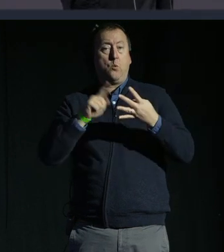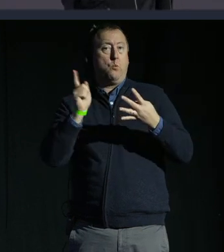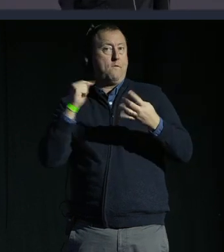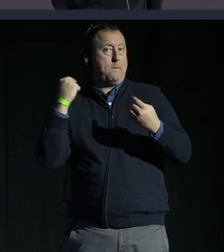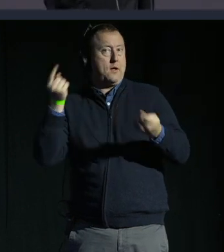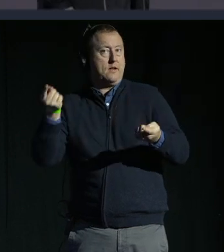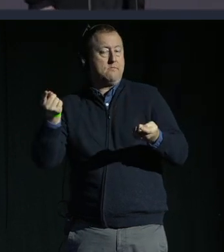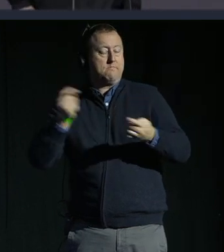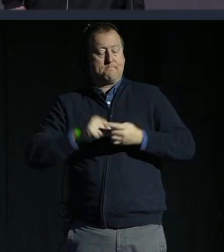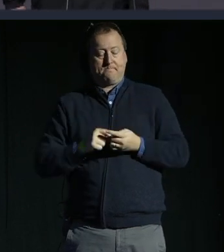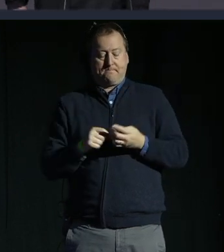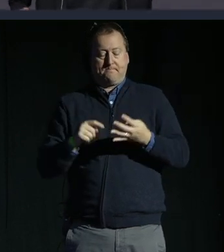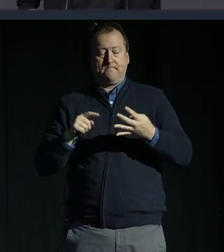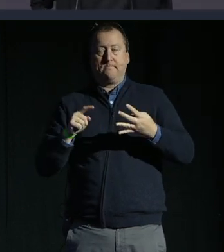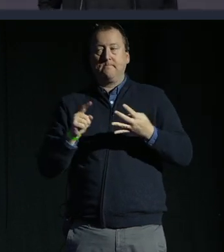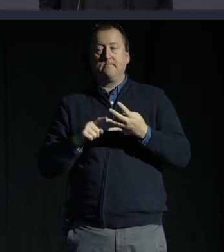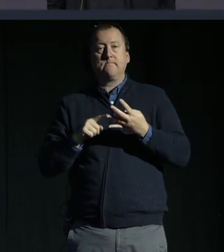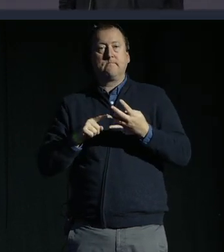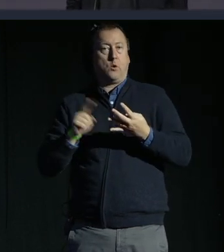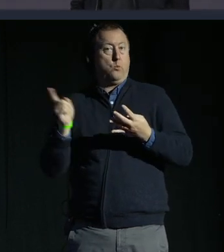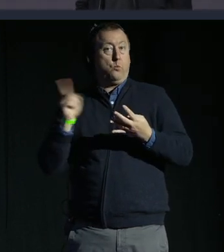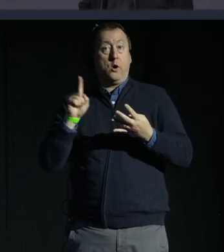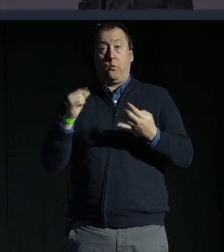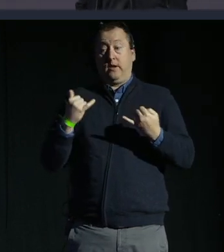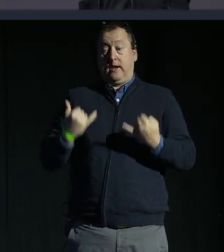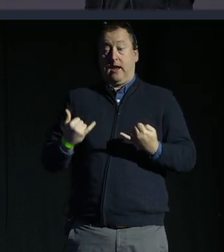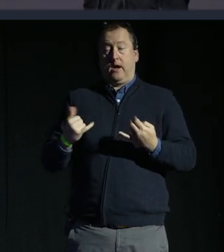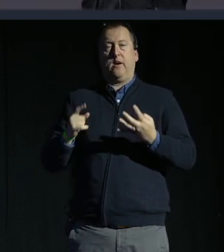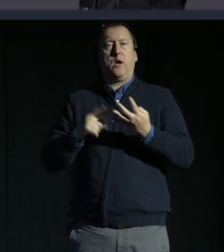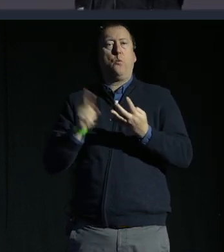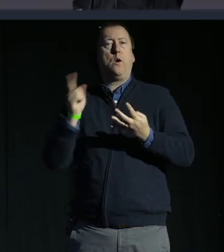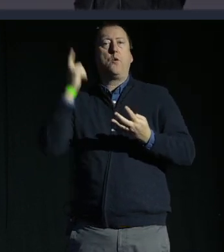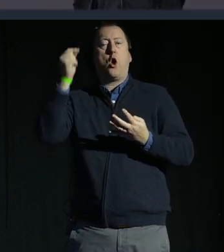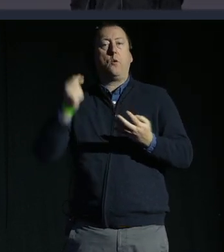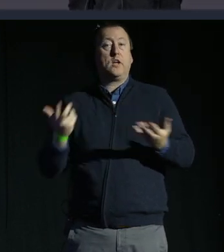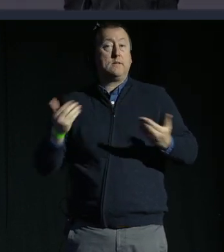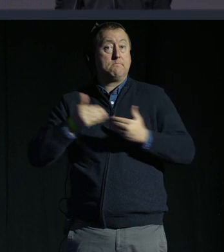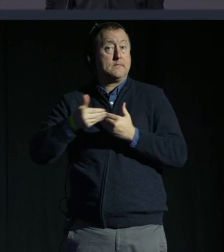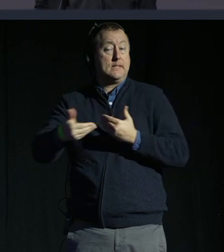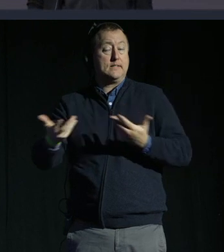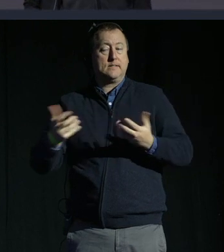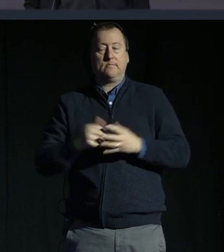been? Where are we now? And where are we going?